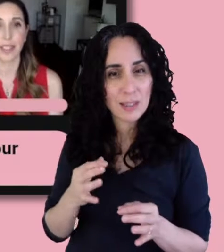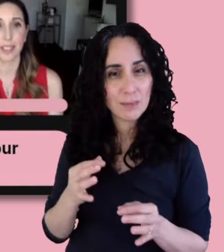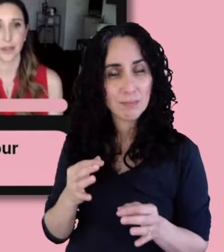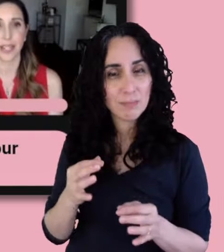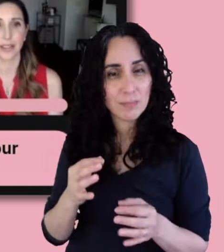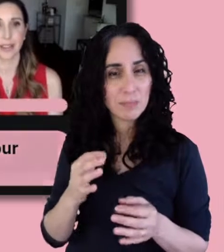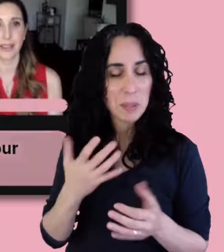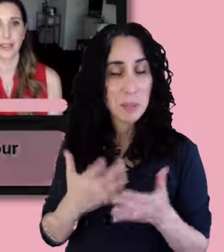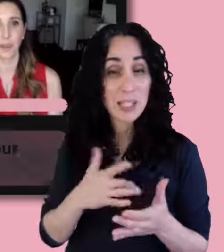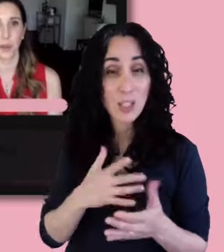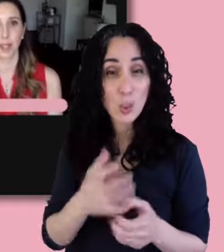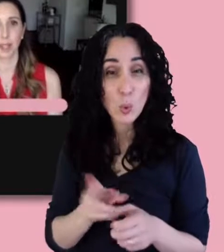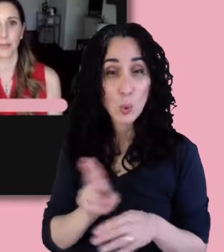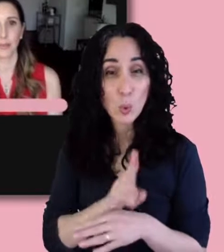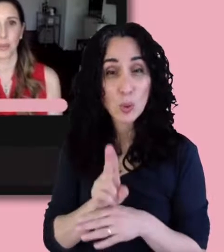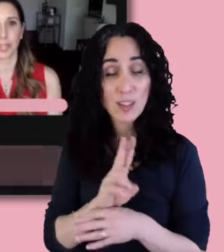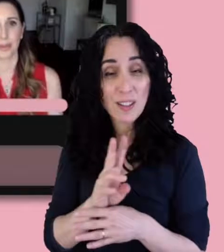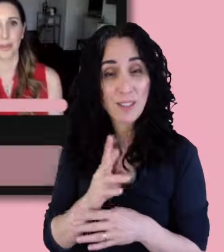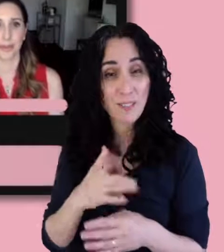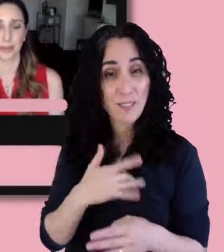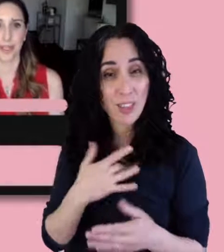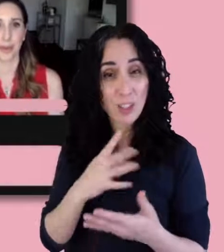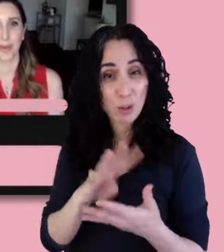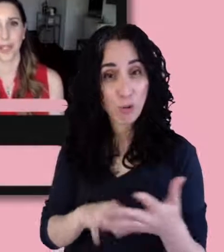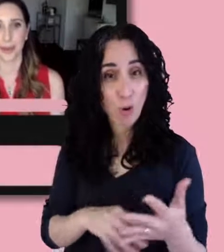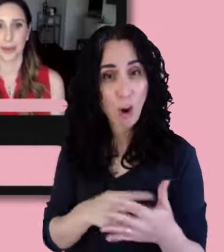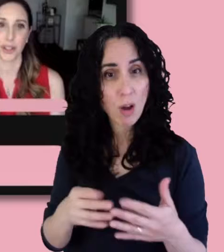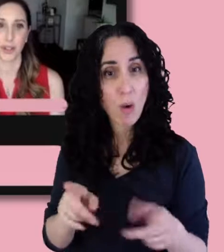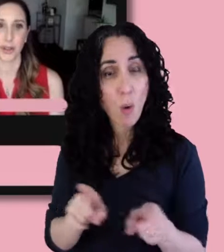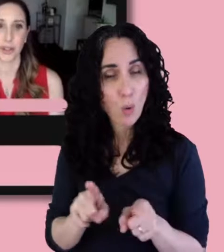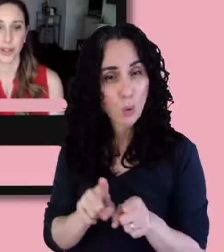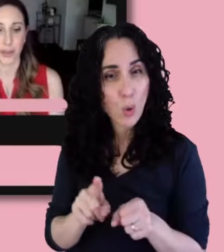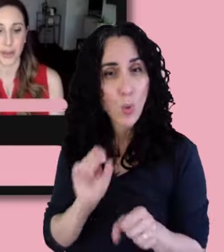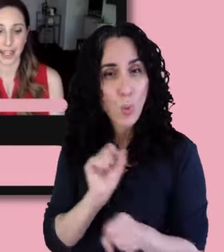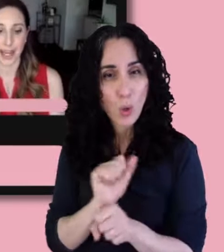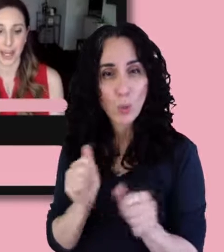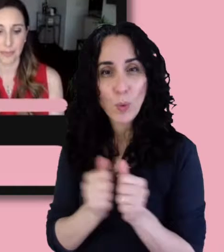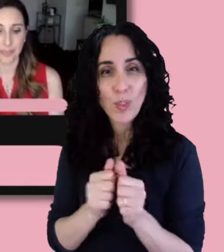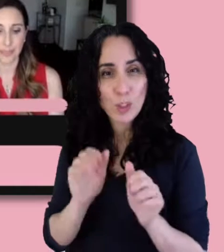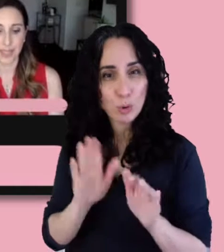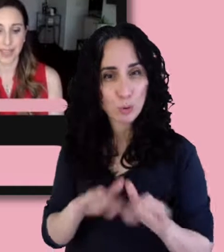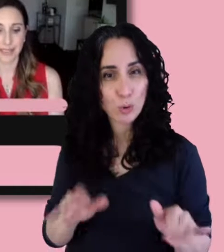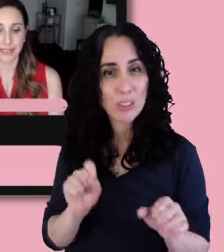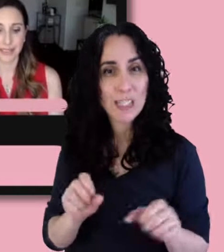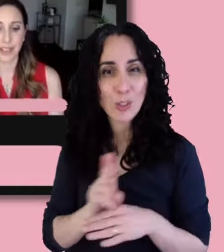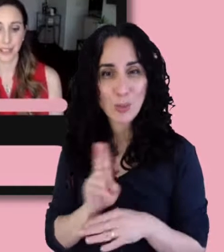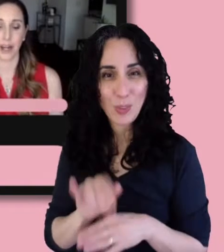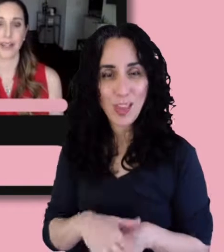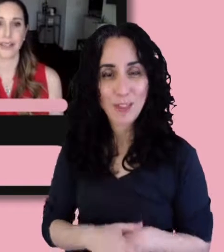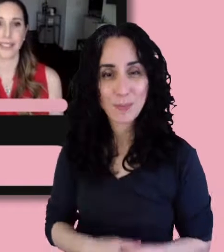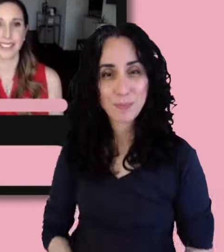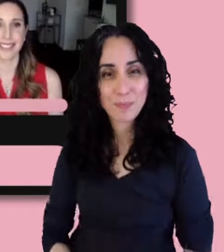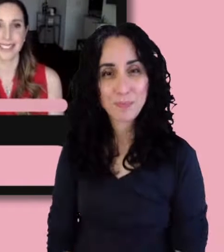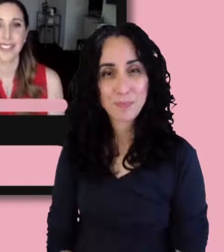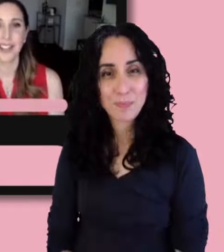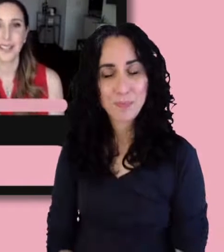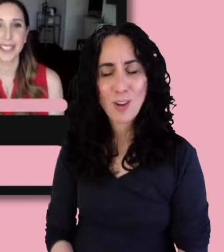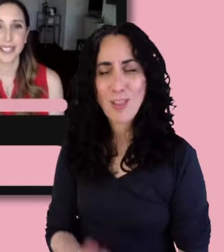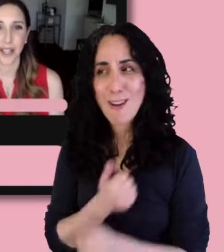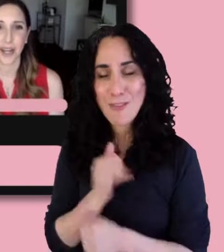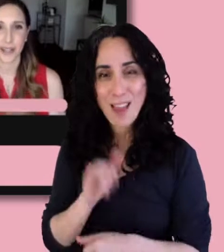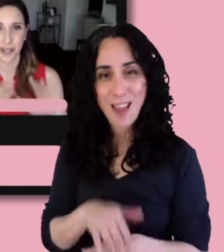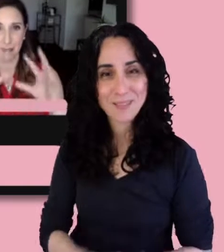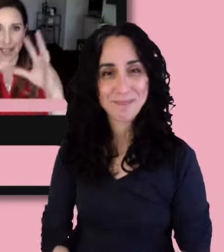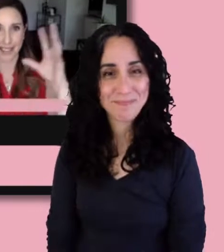be really great for working with our children too. Um, love feeling that. chart